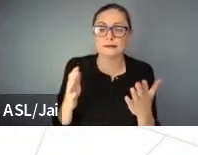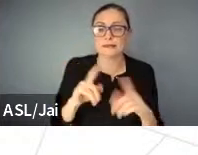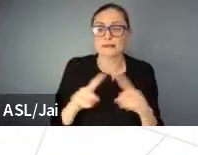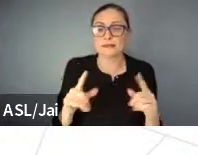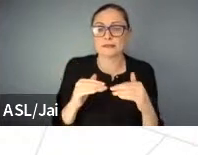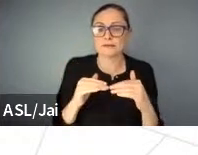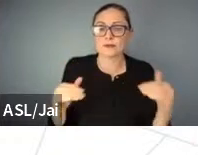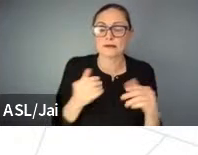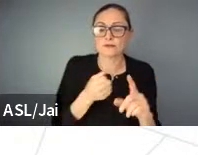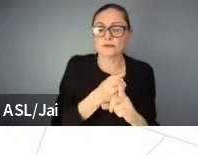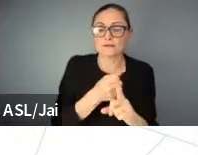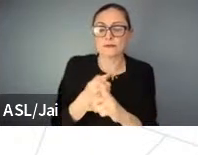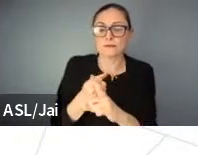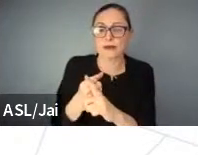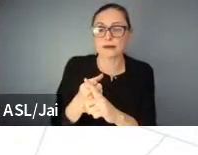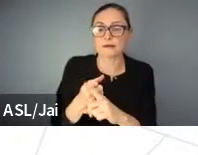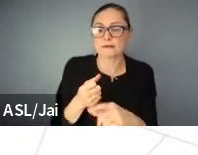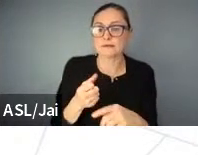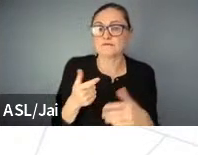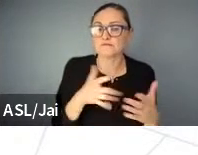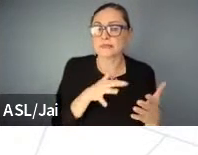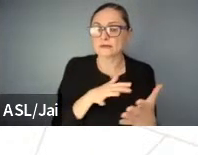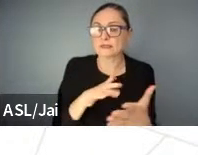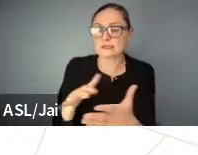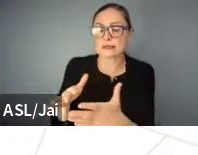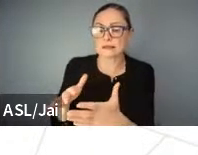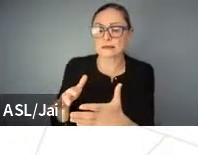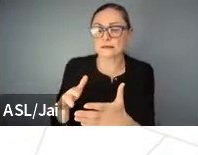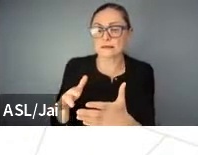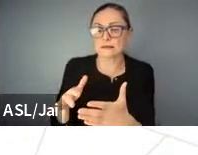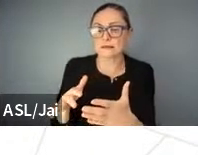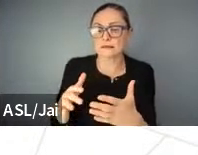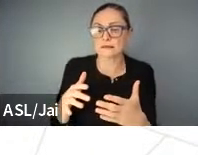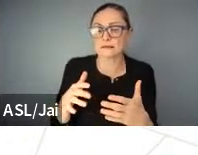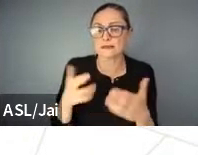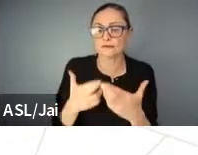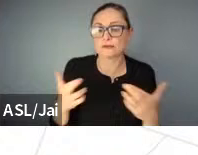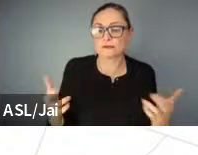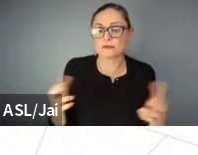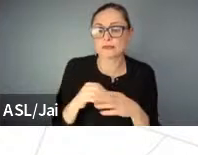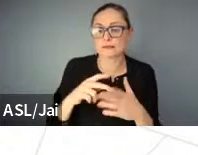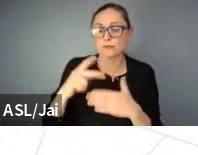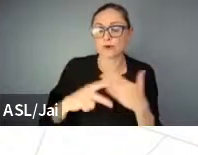of impacts being studied to resources in the program area.